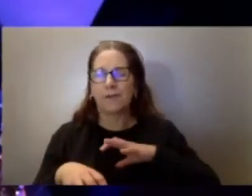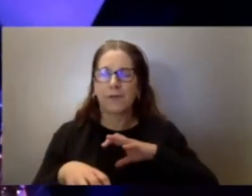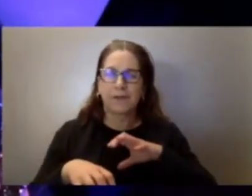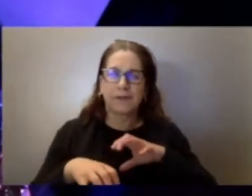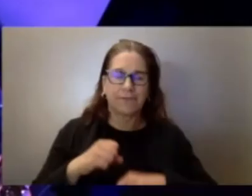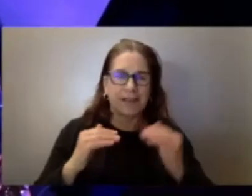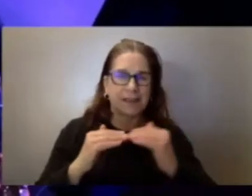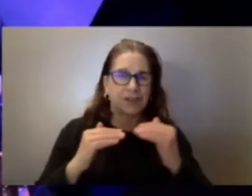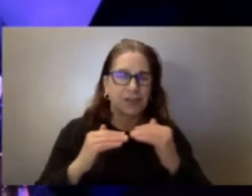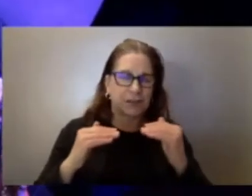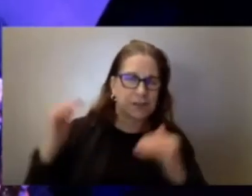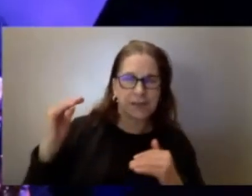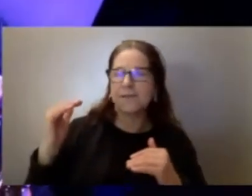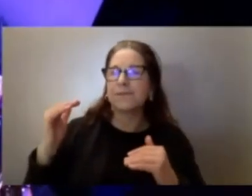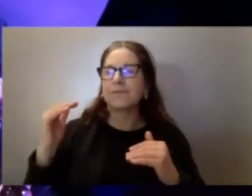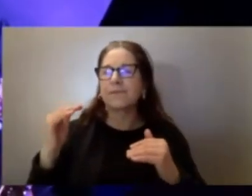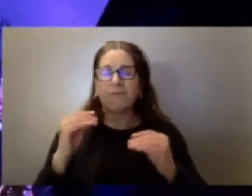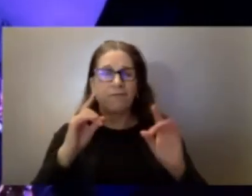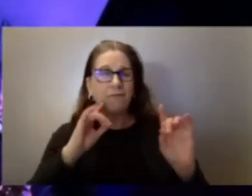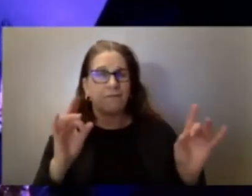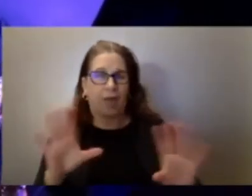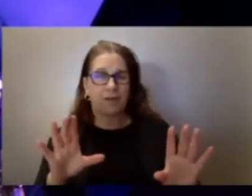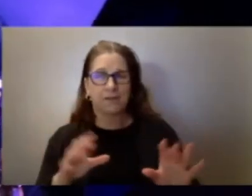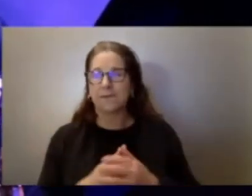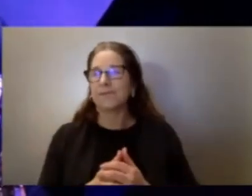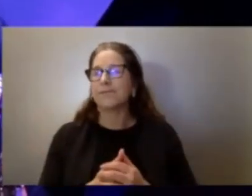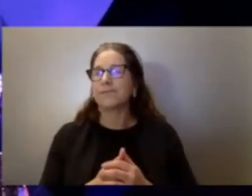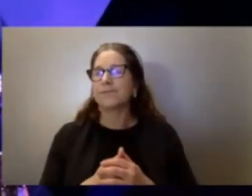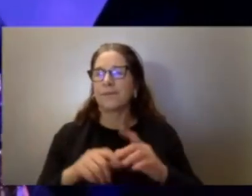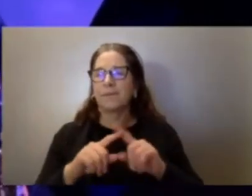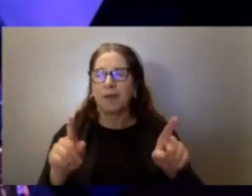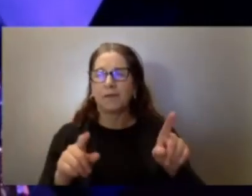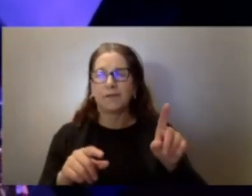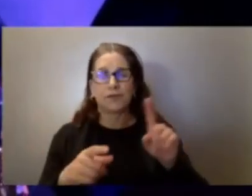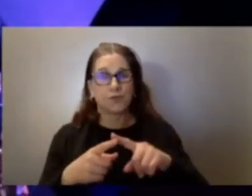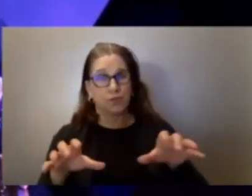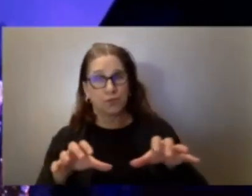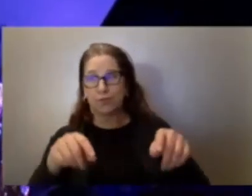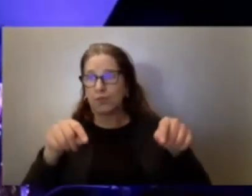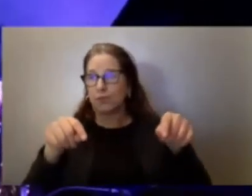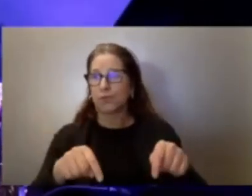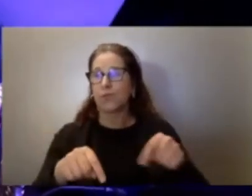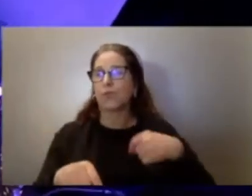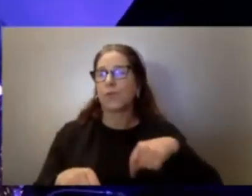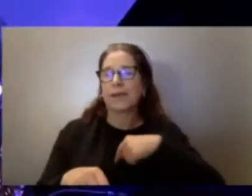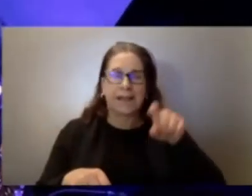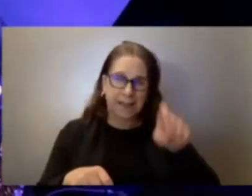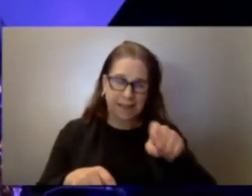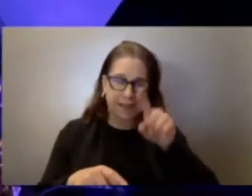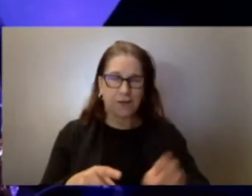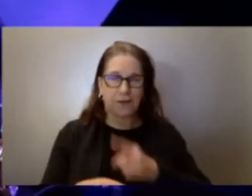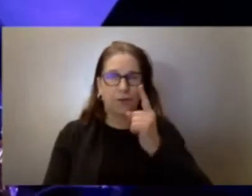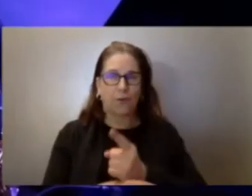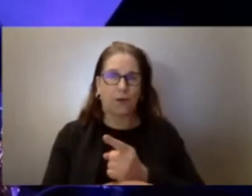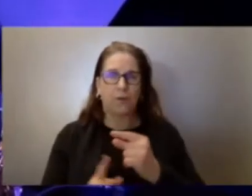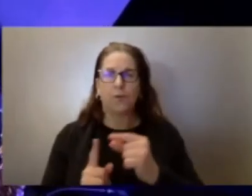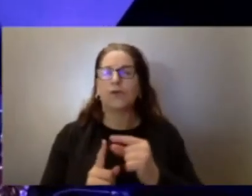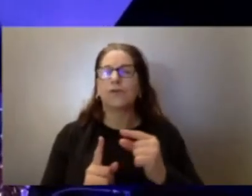in despair, grief, injustice, and violence. But to do so, we need the right